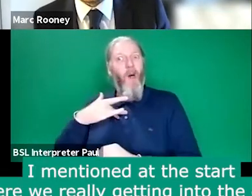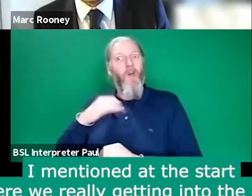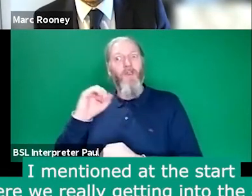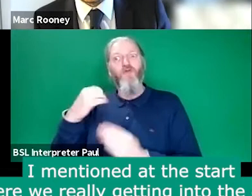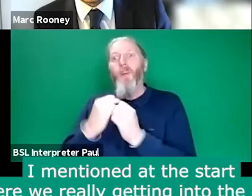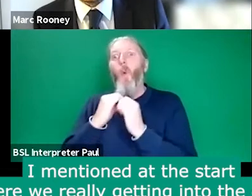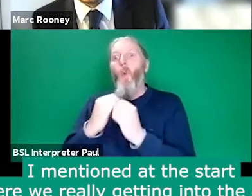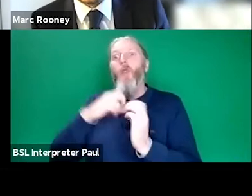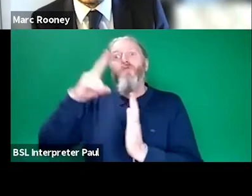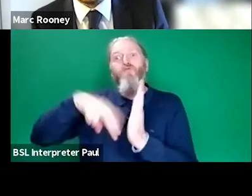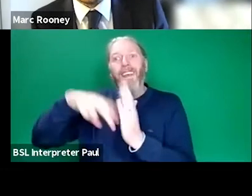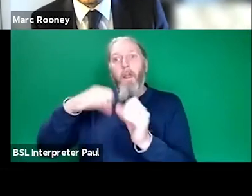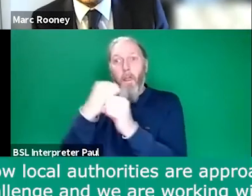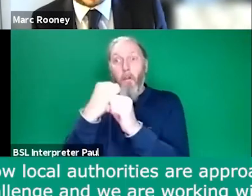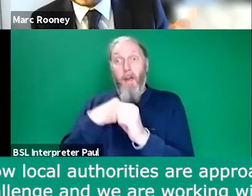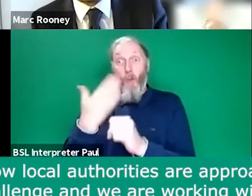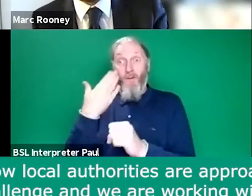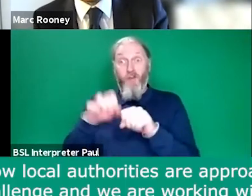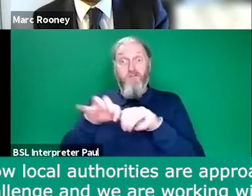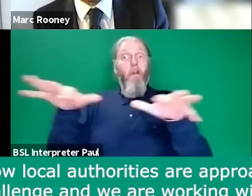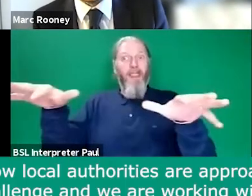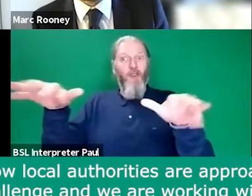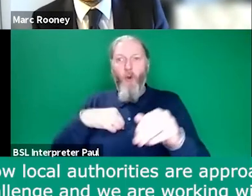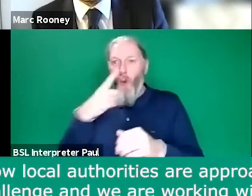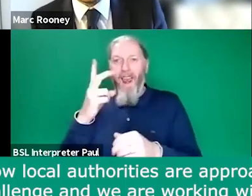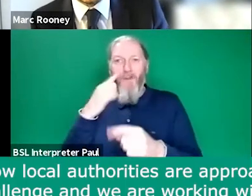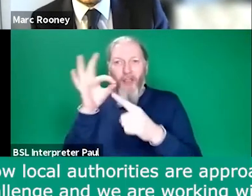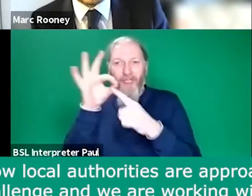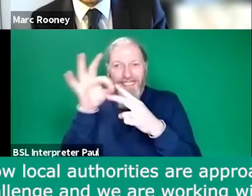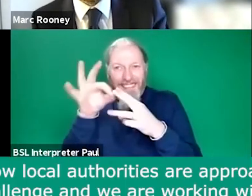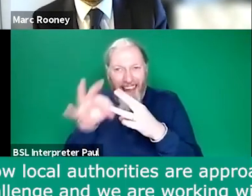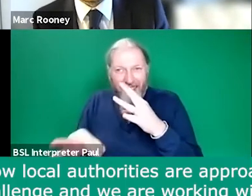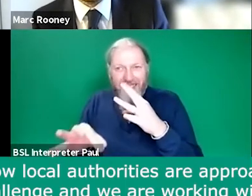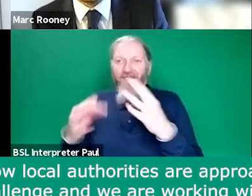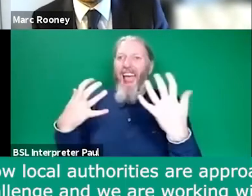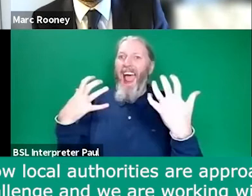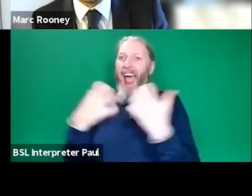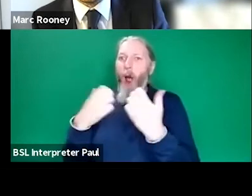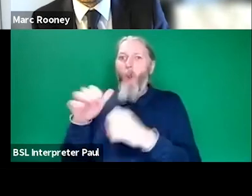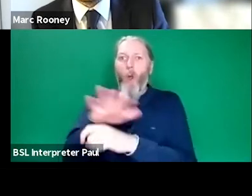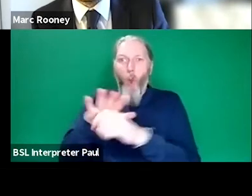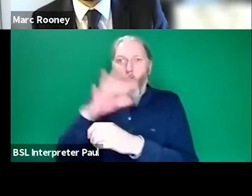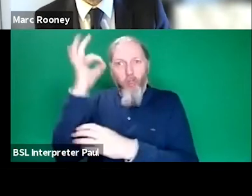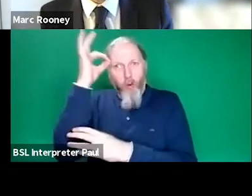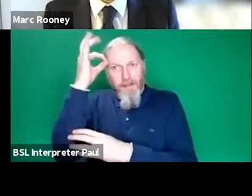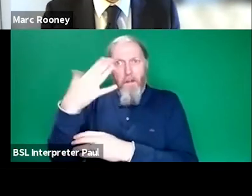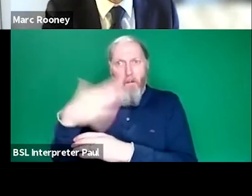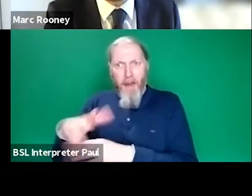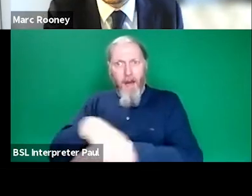really getting into the detail of how local authorities are approaching this challenge, and we're working with them.